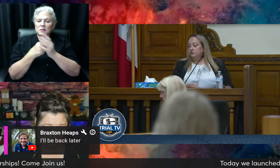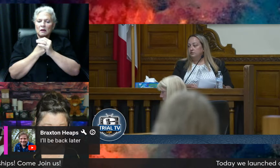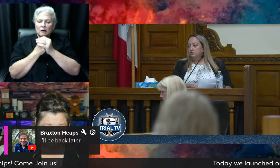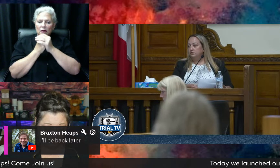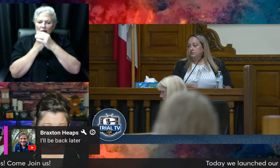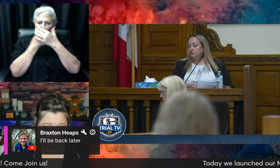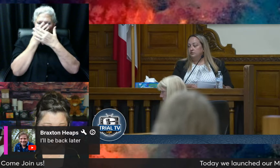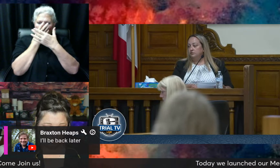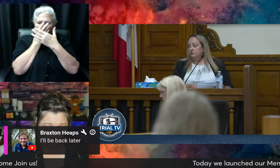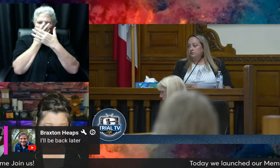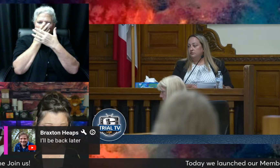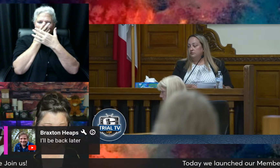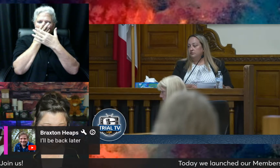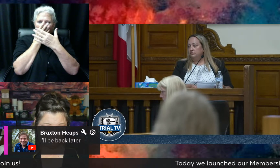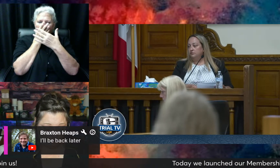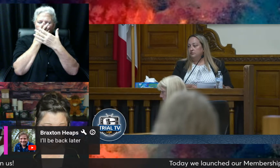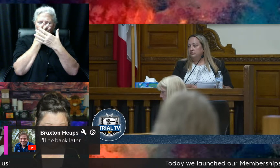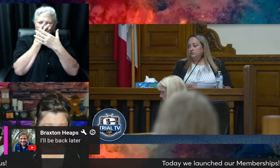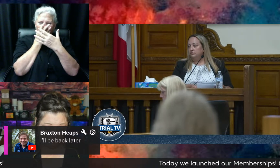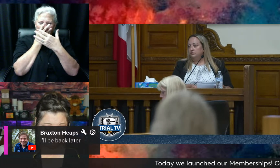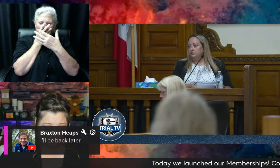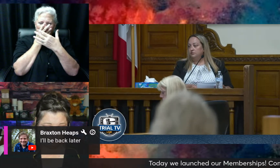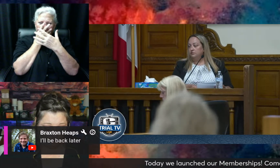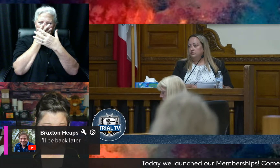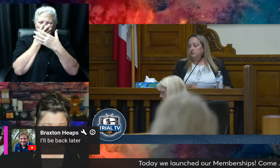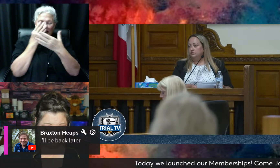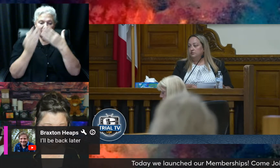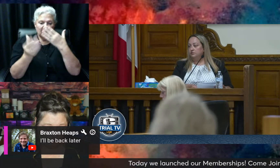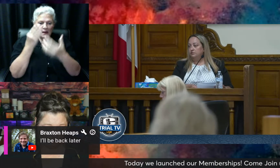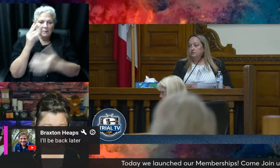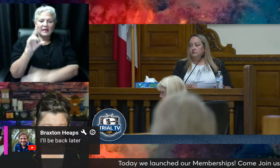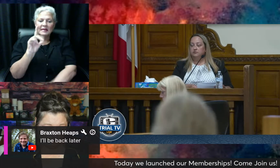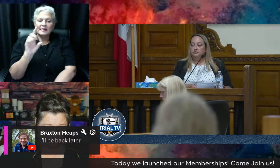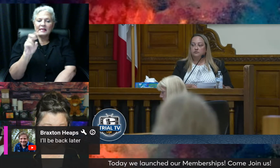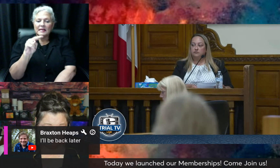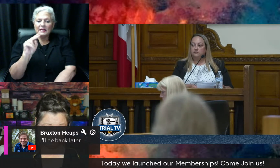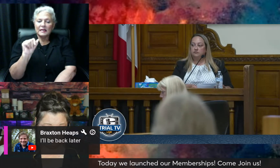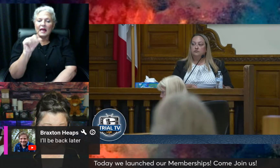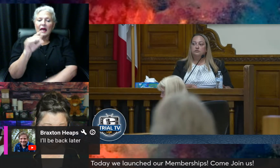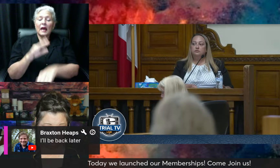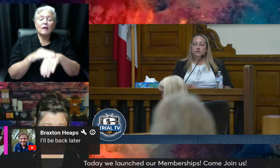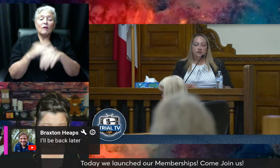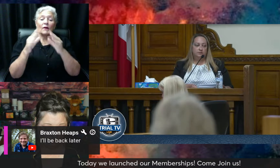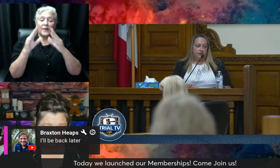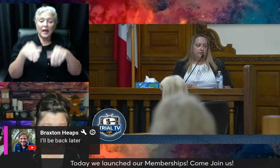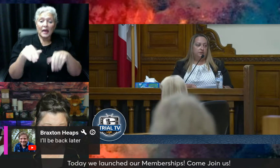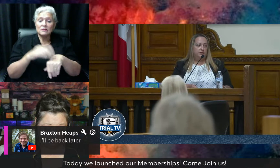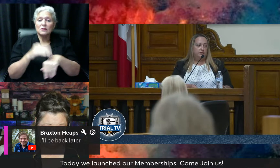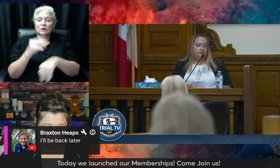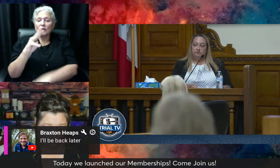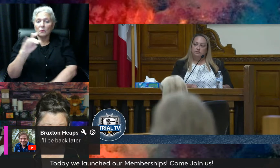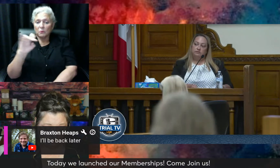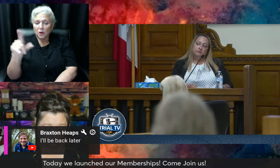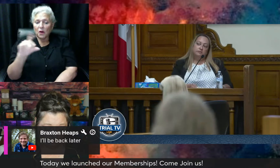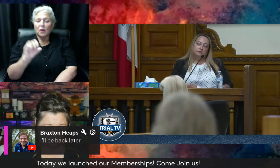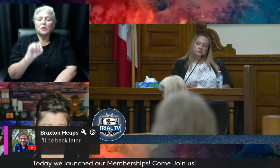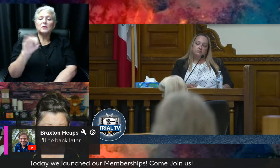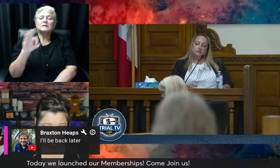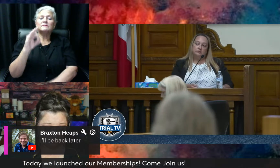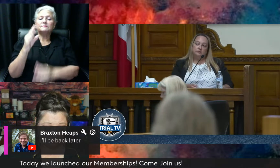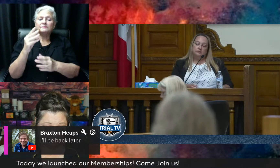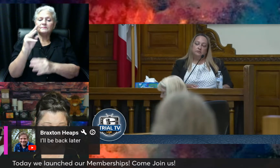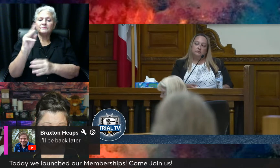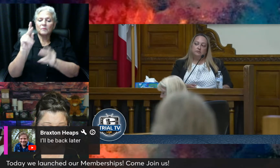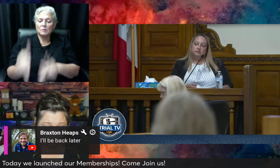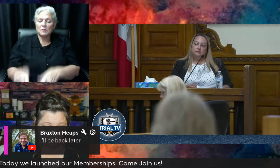there may be DNA in a house, for instance, on the wall of someone, right? That's possible, yes. And if you have